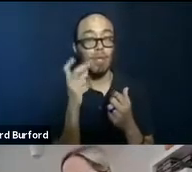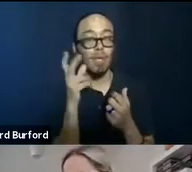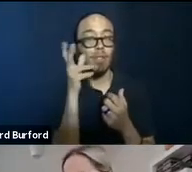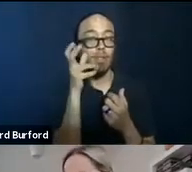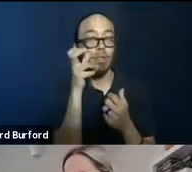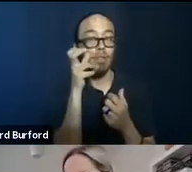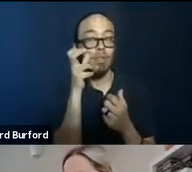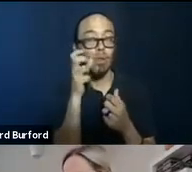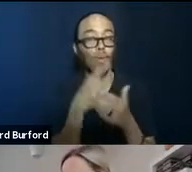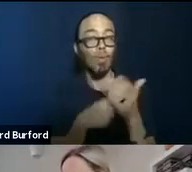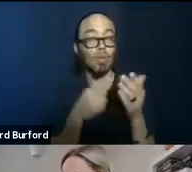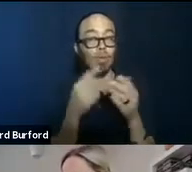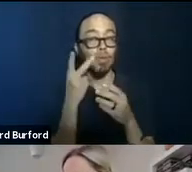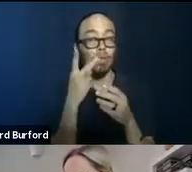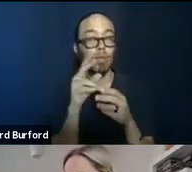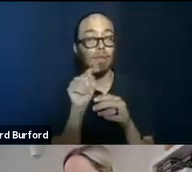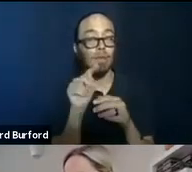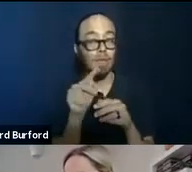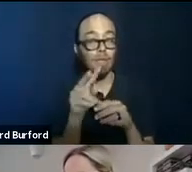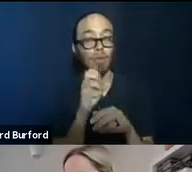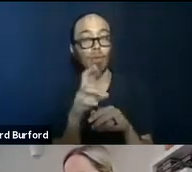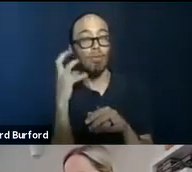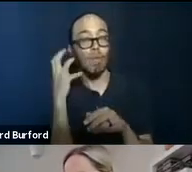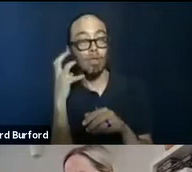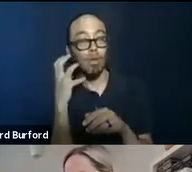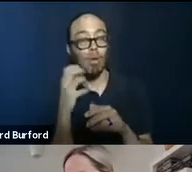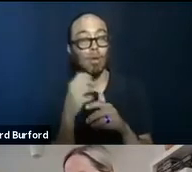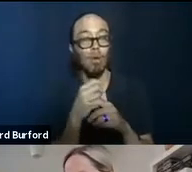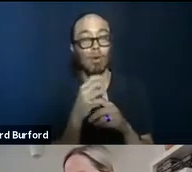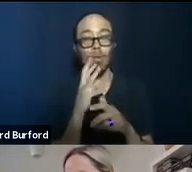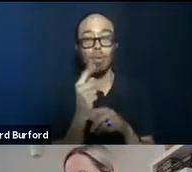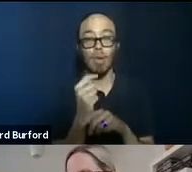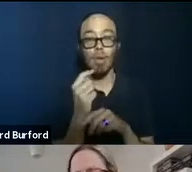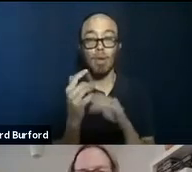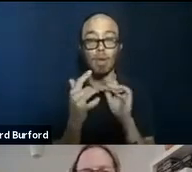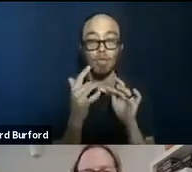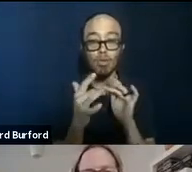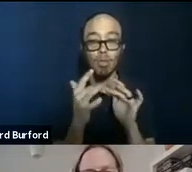that you are saying about internet, Facebook,